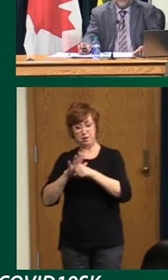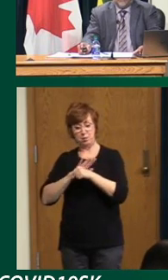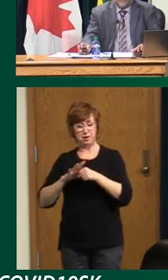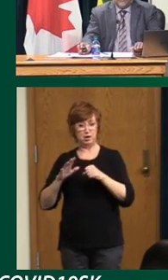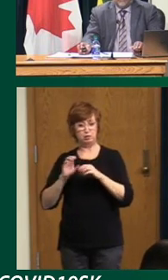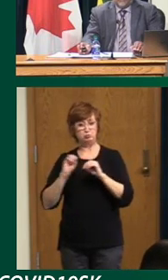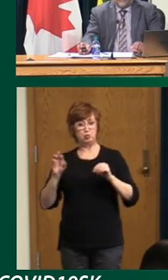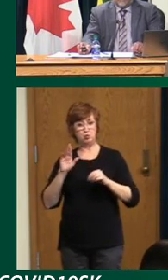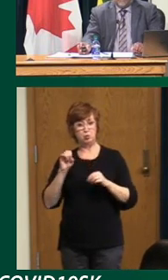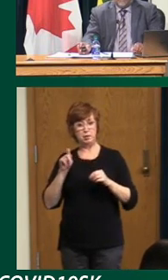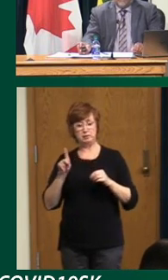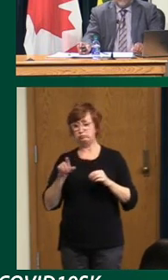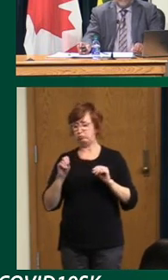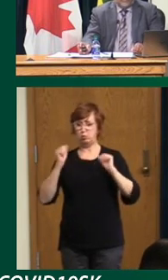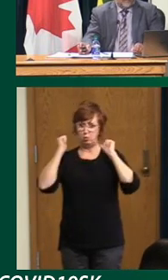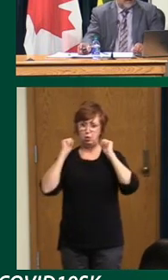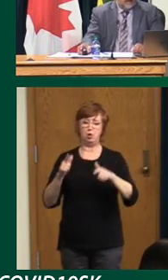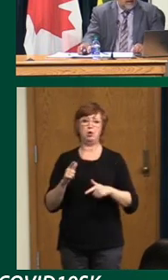risk.